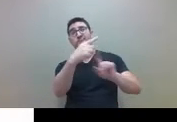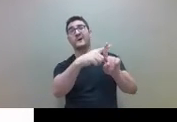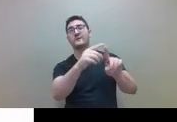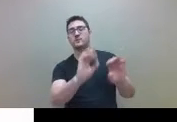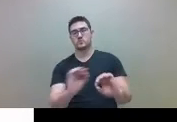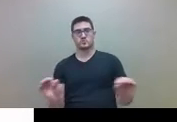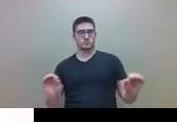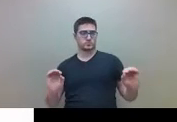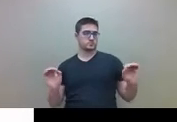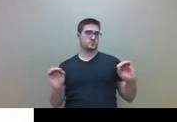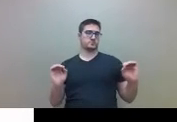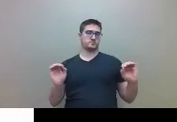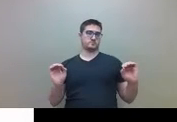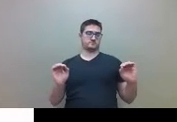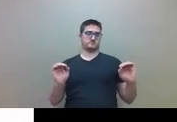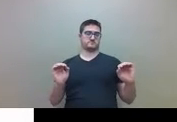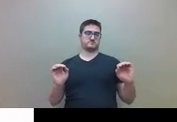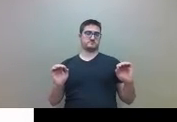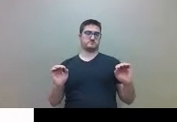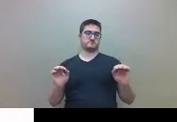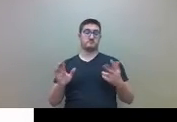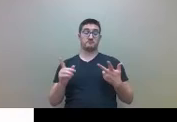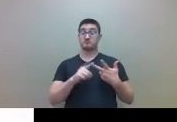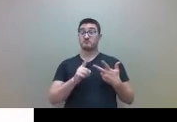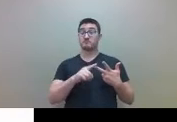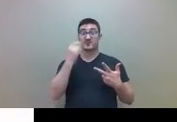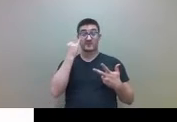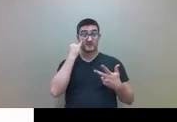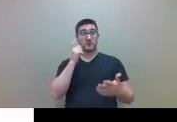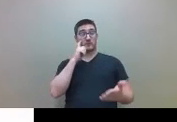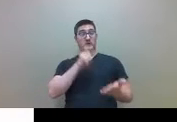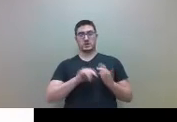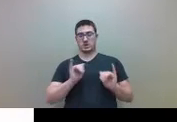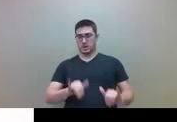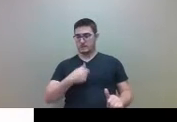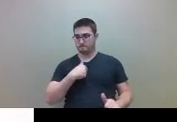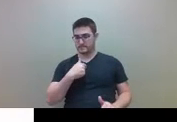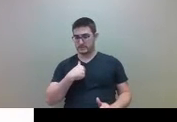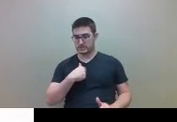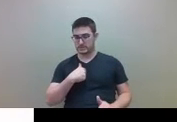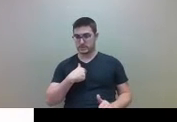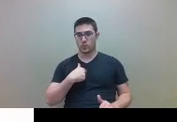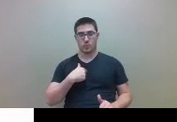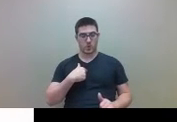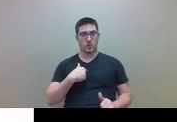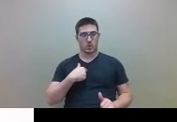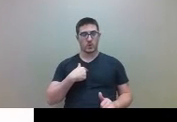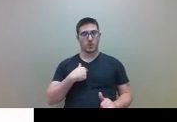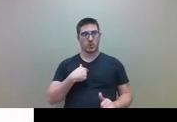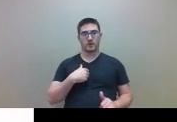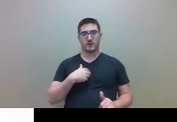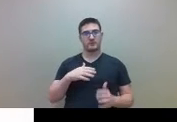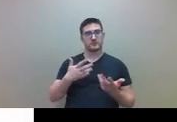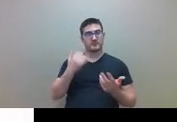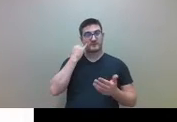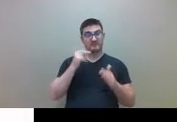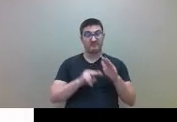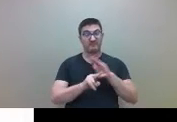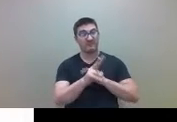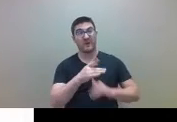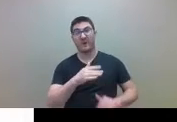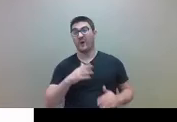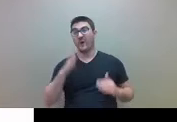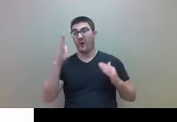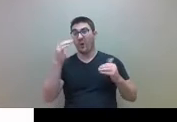issue. If you're feeling this way, how can you possibly be in a position to fully care for the person you're caring